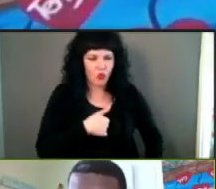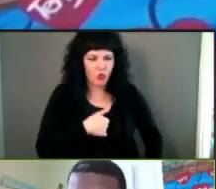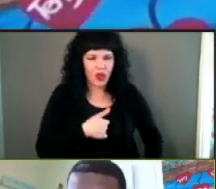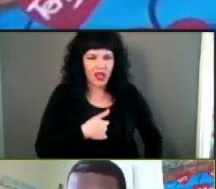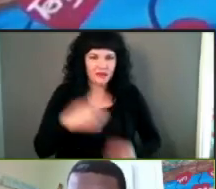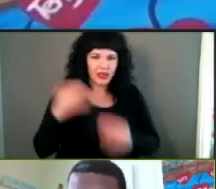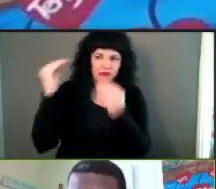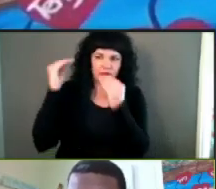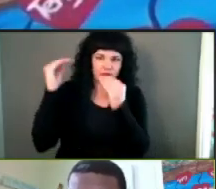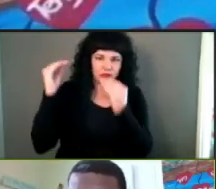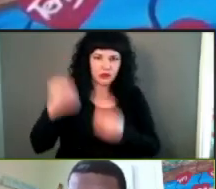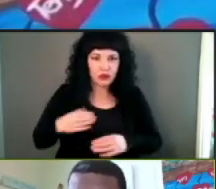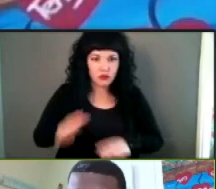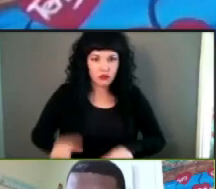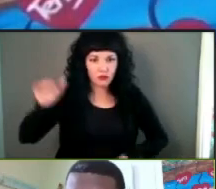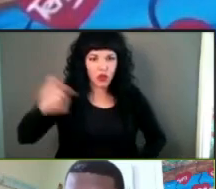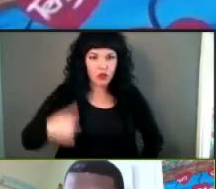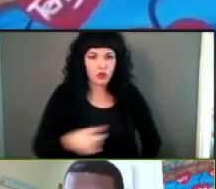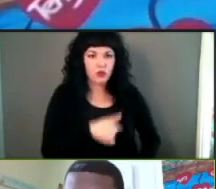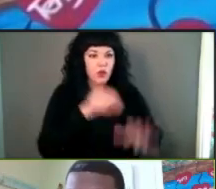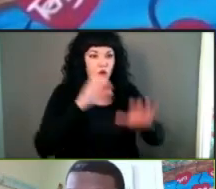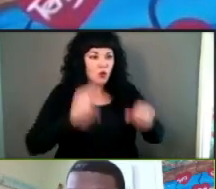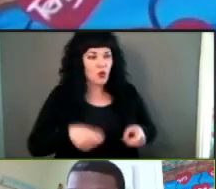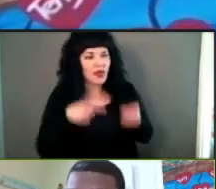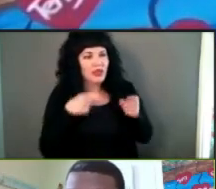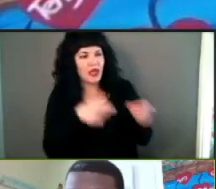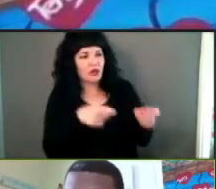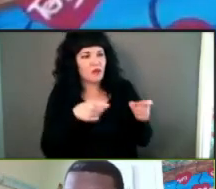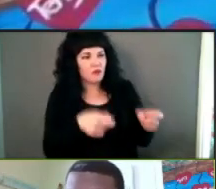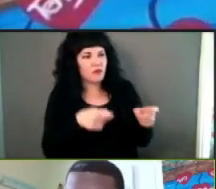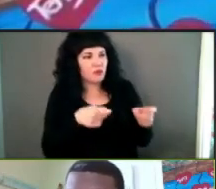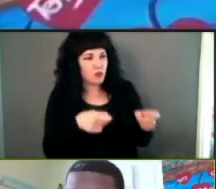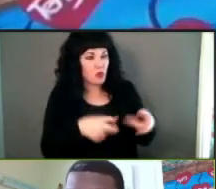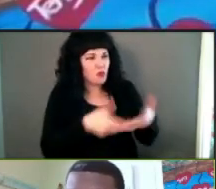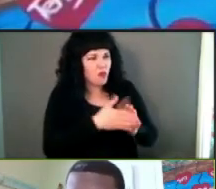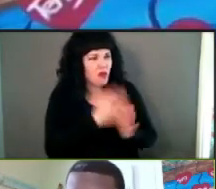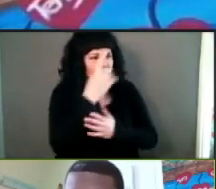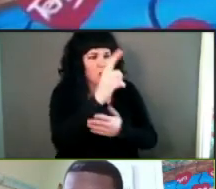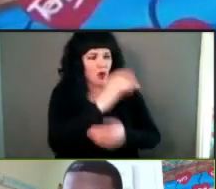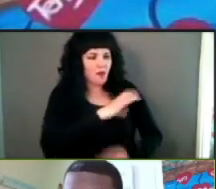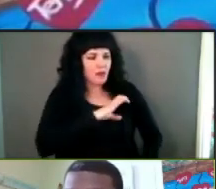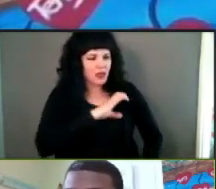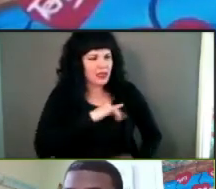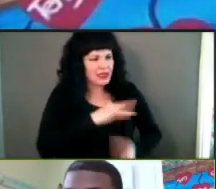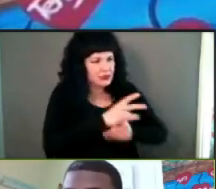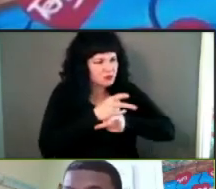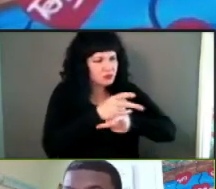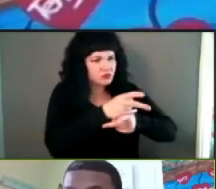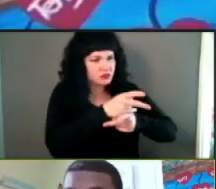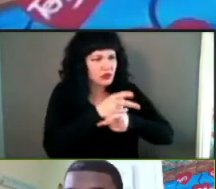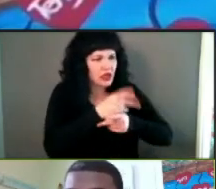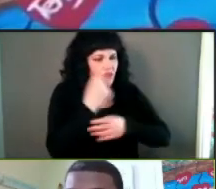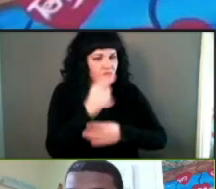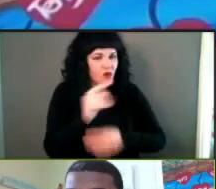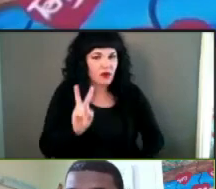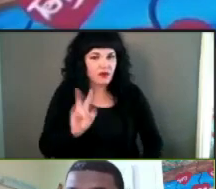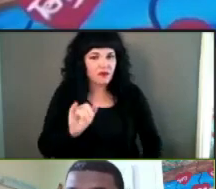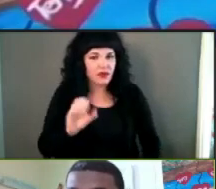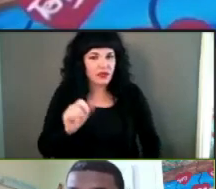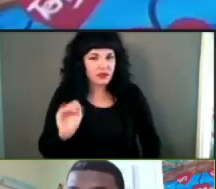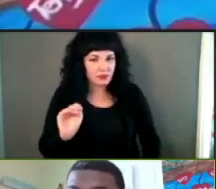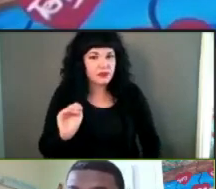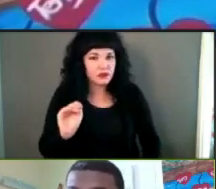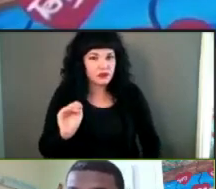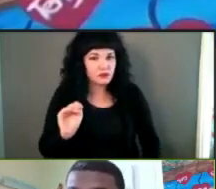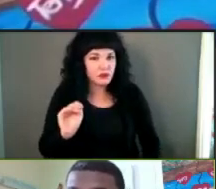for police oversight from the victims of police brutality, allowing the creation of a victims review board that